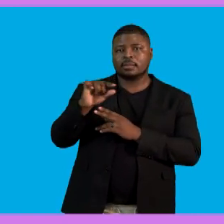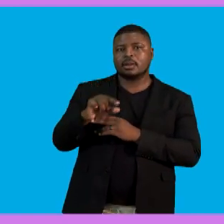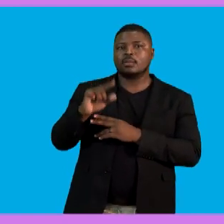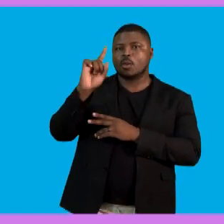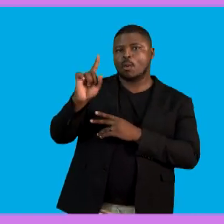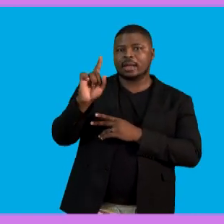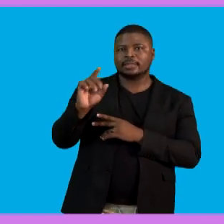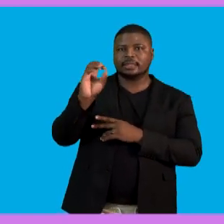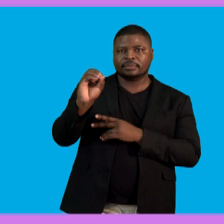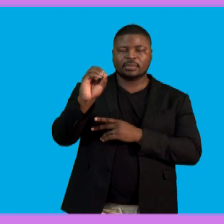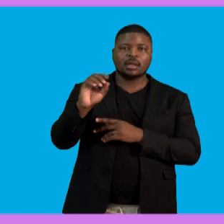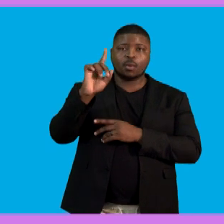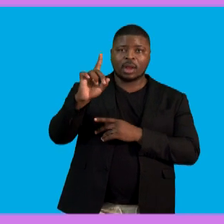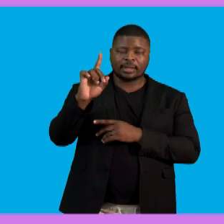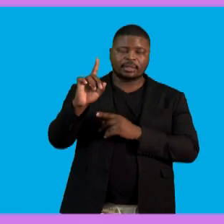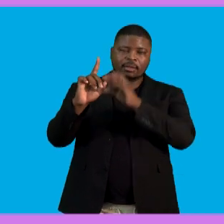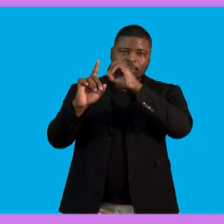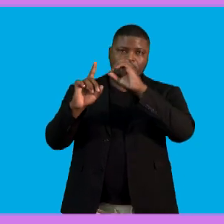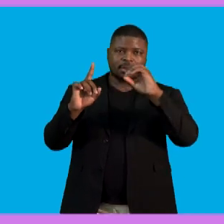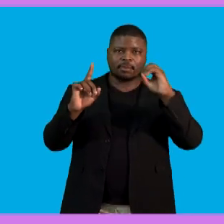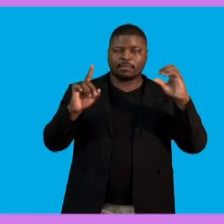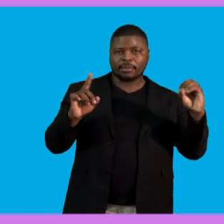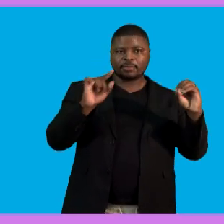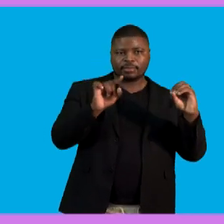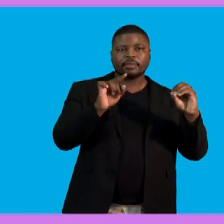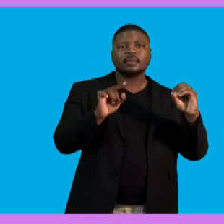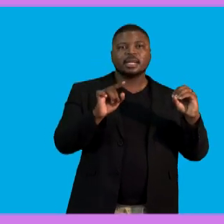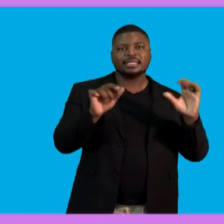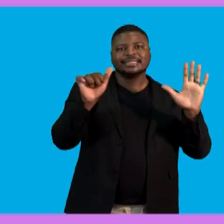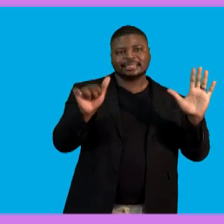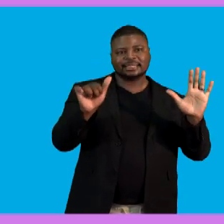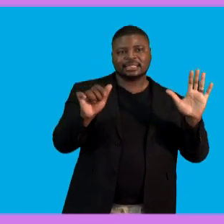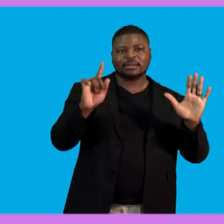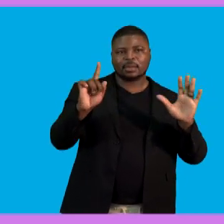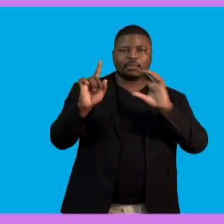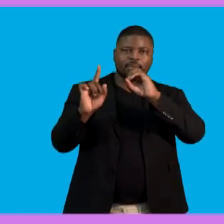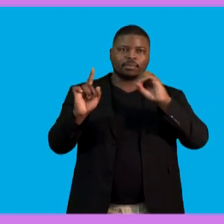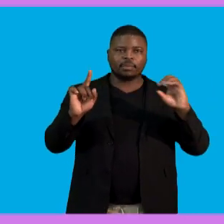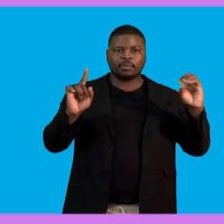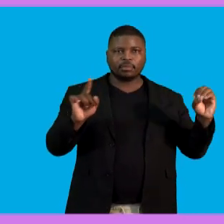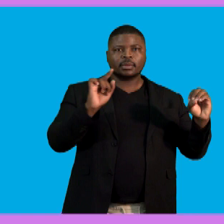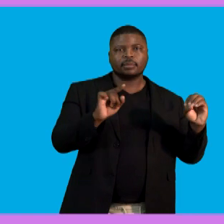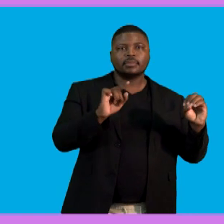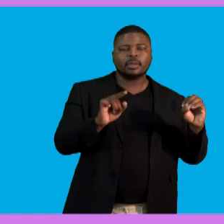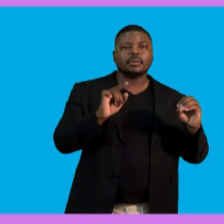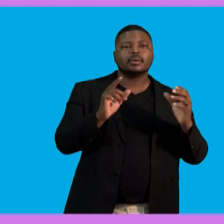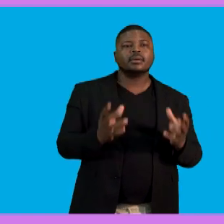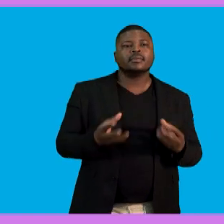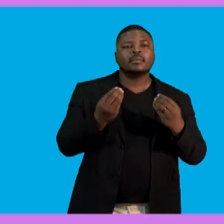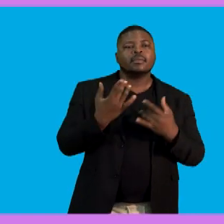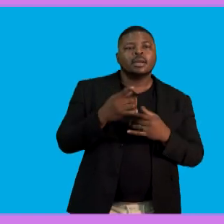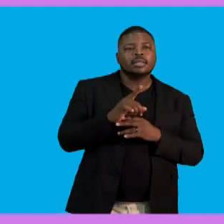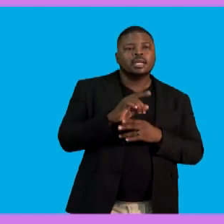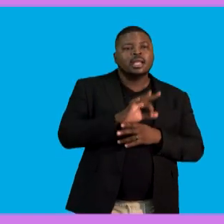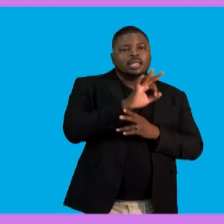are going. So how many zeros do we have? 1, 2, 3, 4, 5, 6. We know 6 zeros gives us a million. So it means we're going to